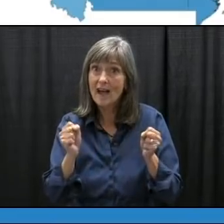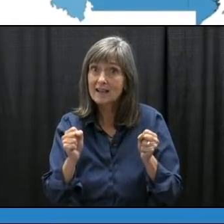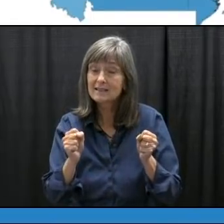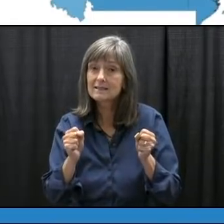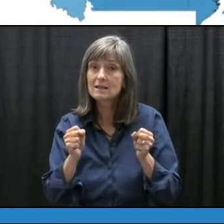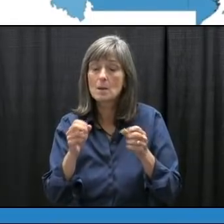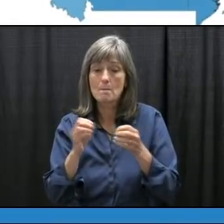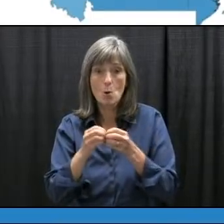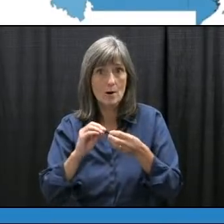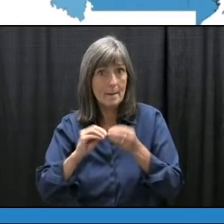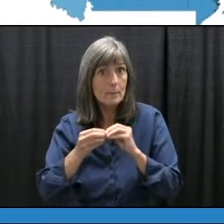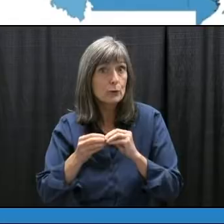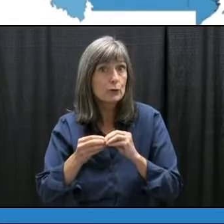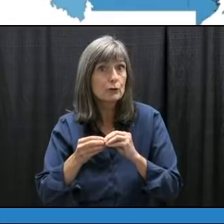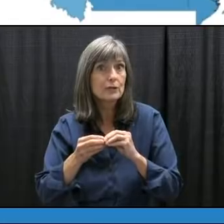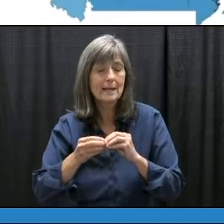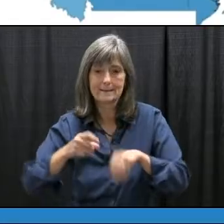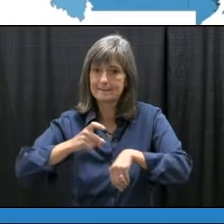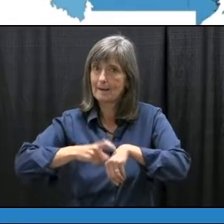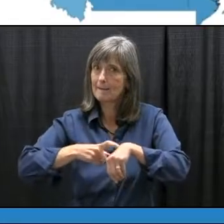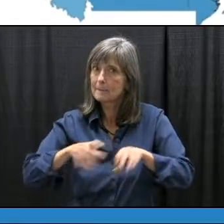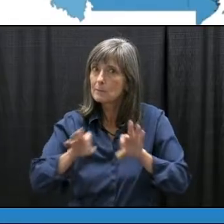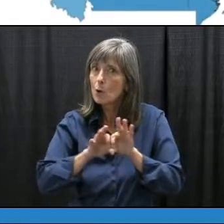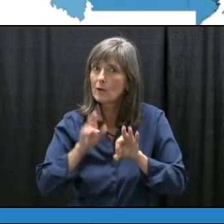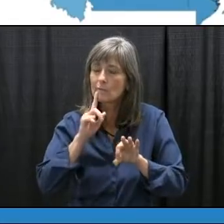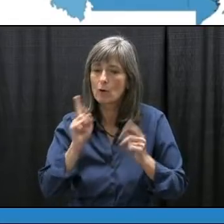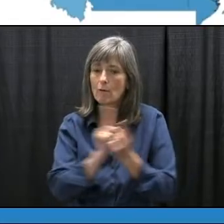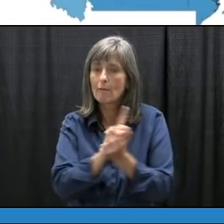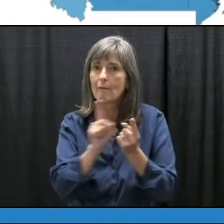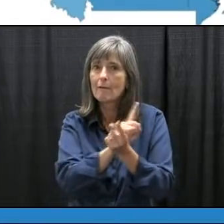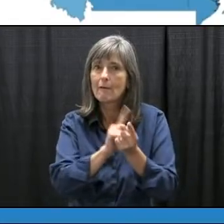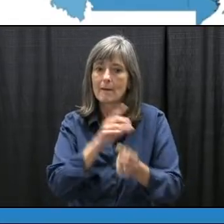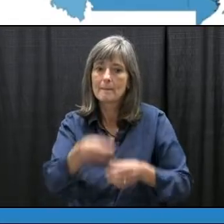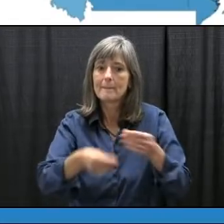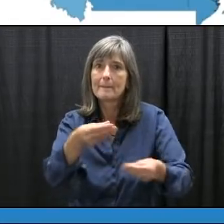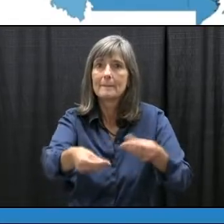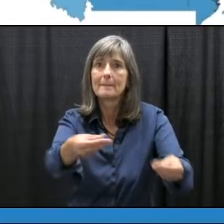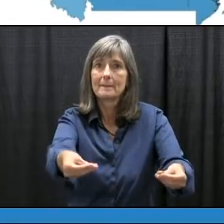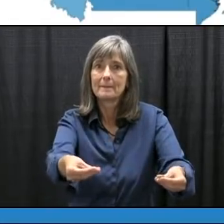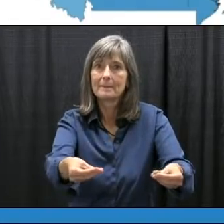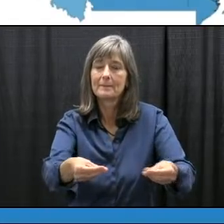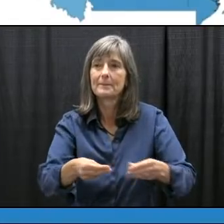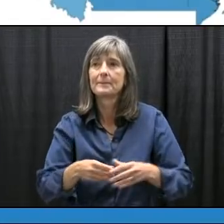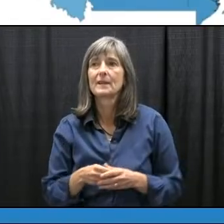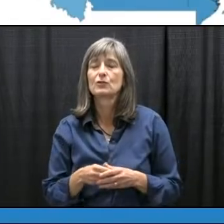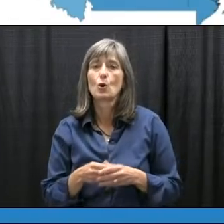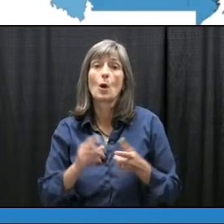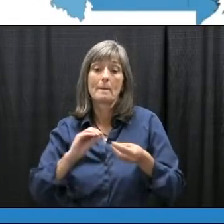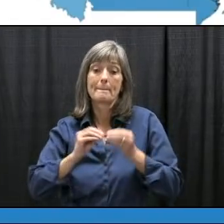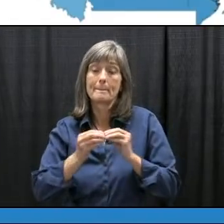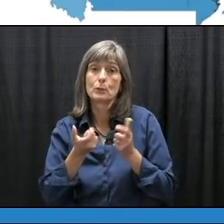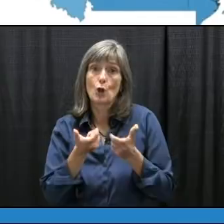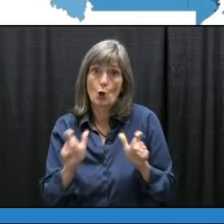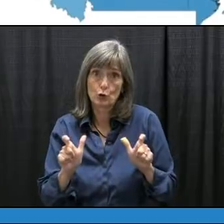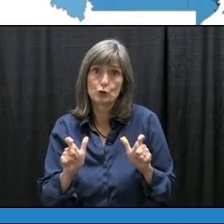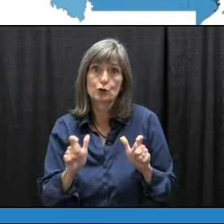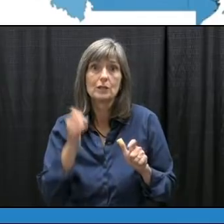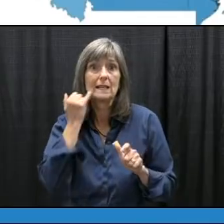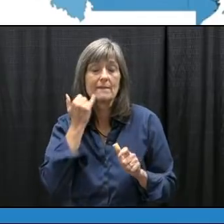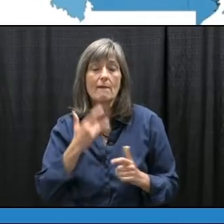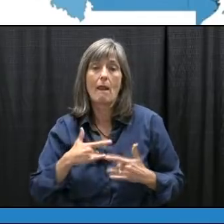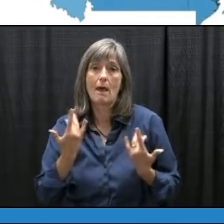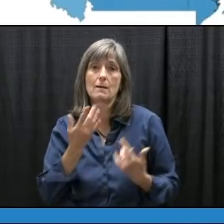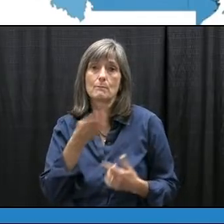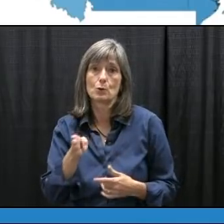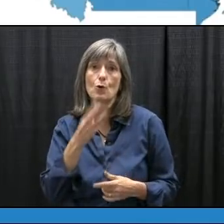again, time is of importance in terms of contact tracing, and so you'll have larger outbreaks within those regions.